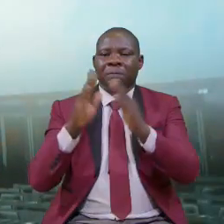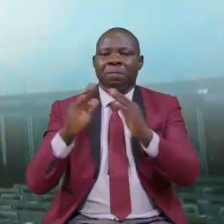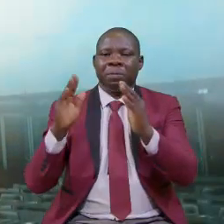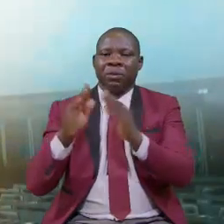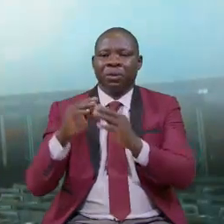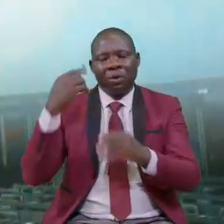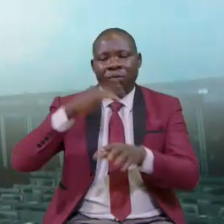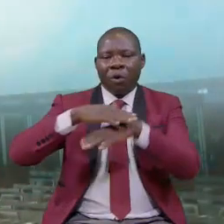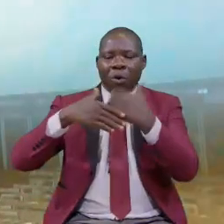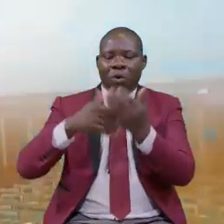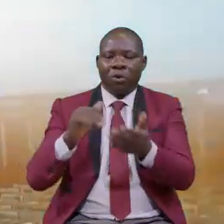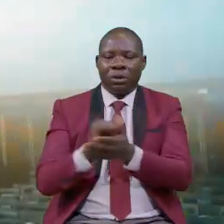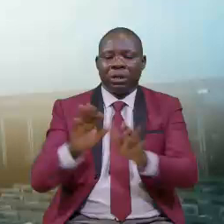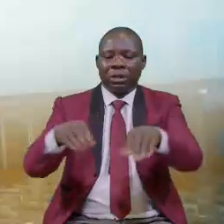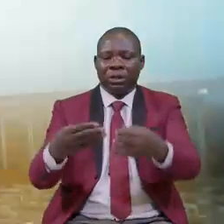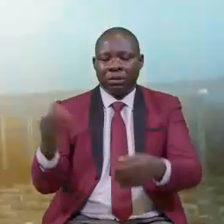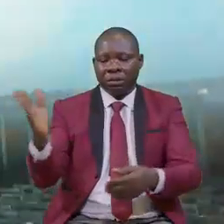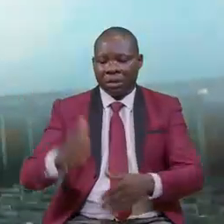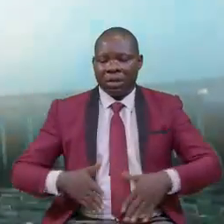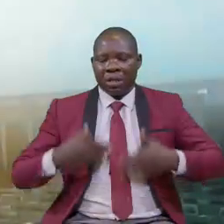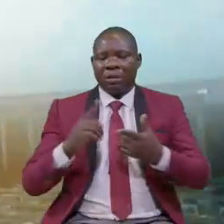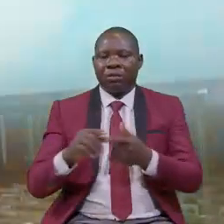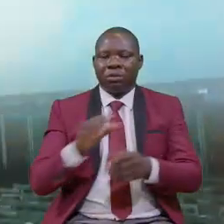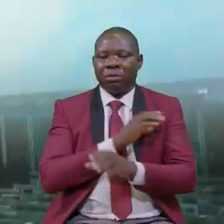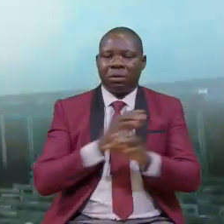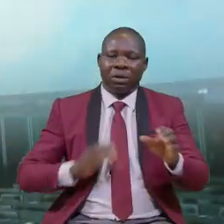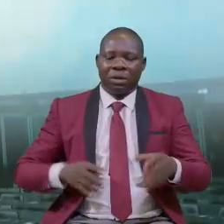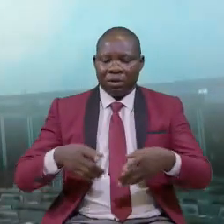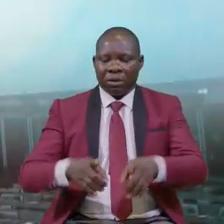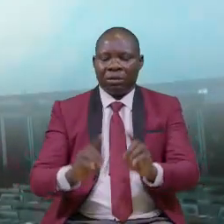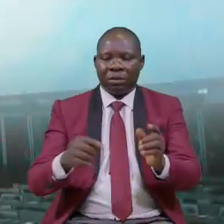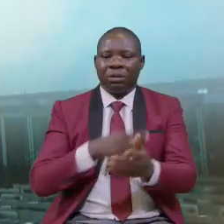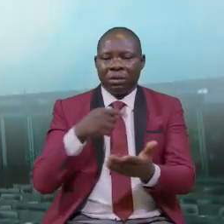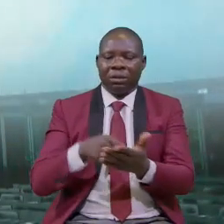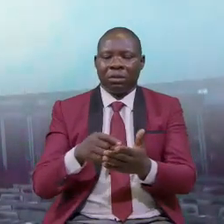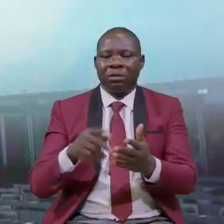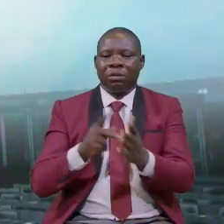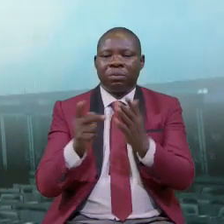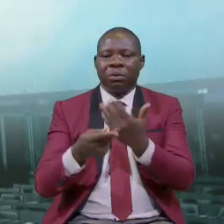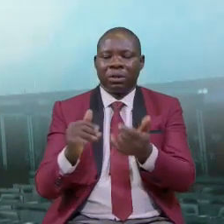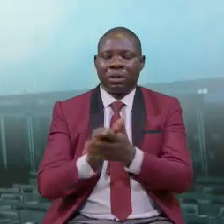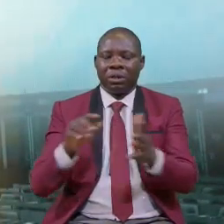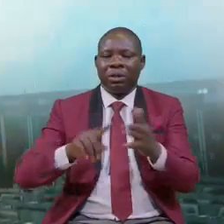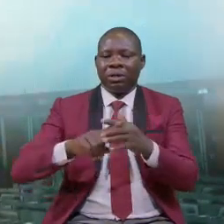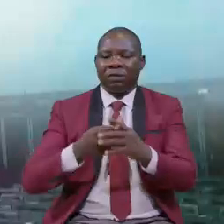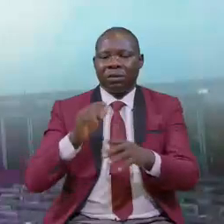who gave their lives to Christ during this crusade that started Thursday.